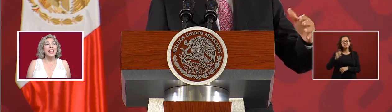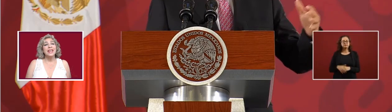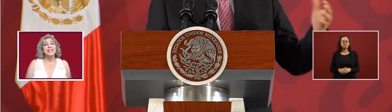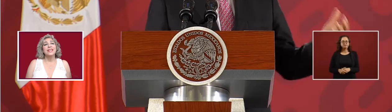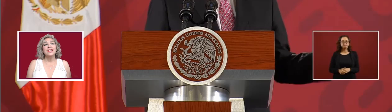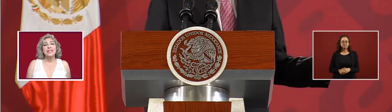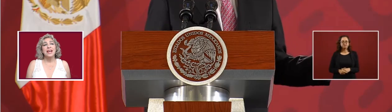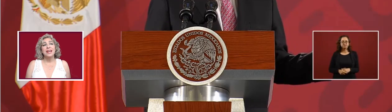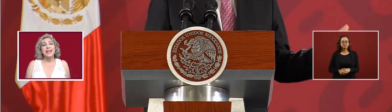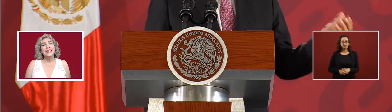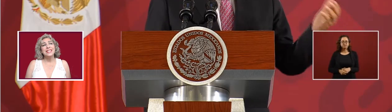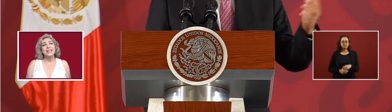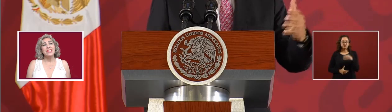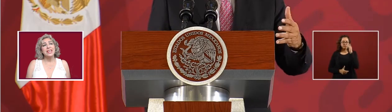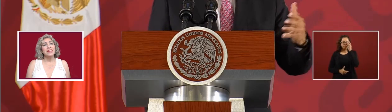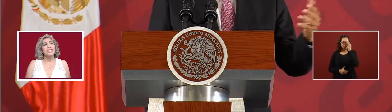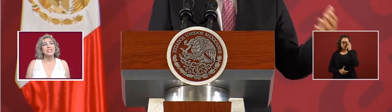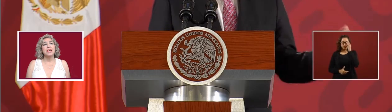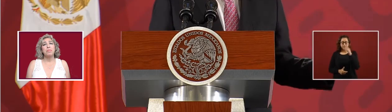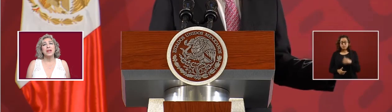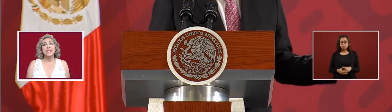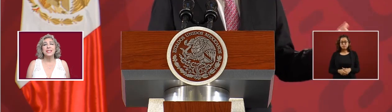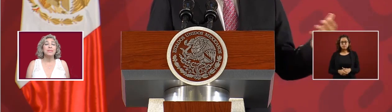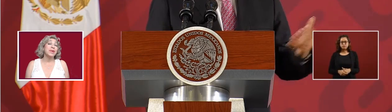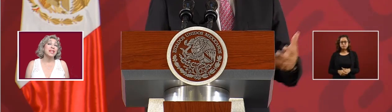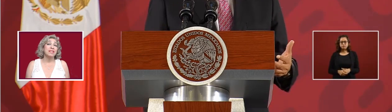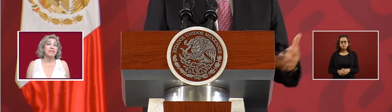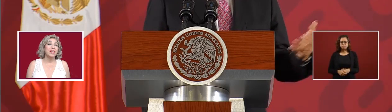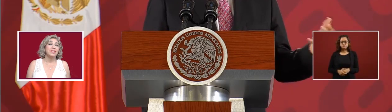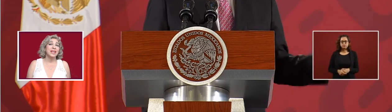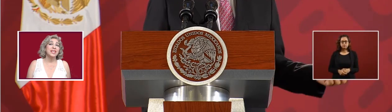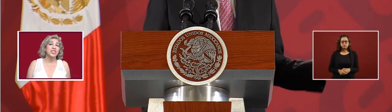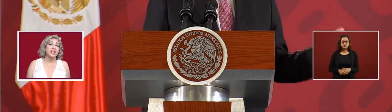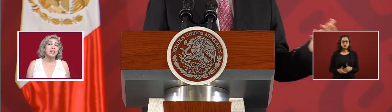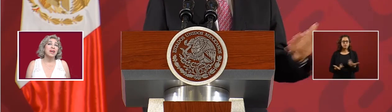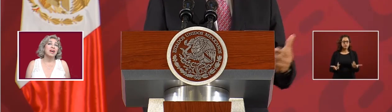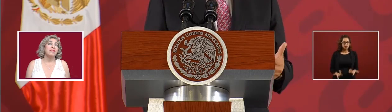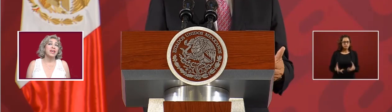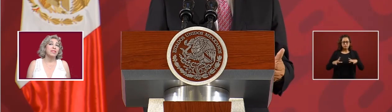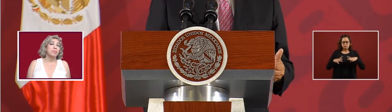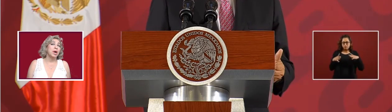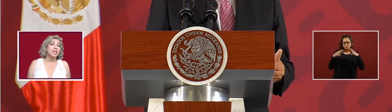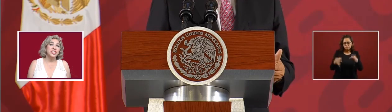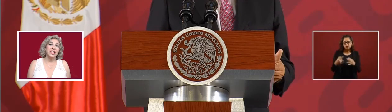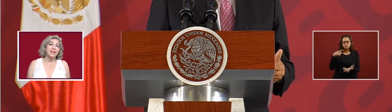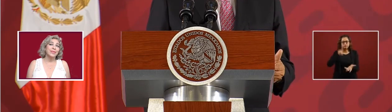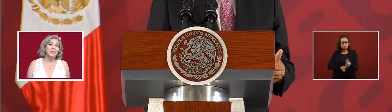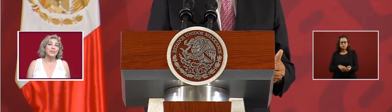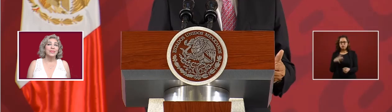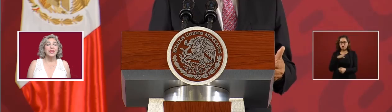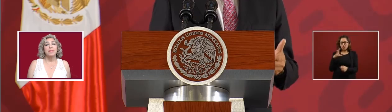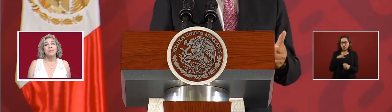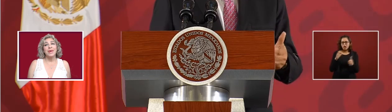And, in the 1970s, they participated, the foundation, of anthropology.